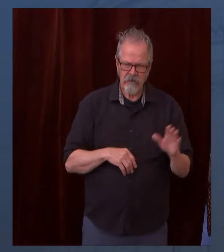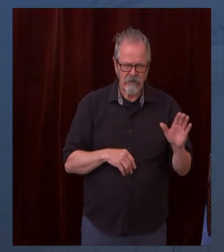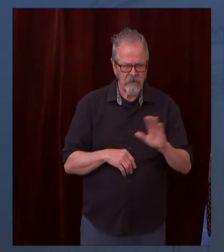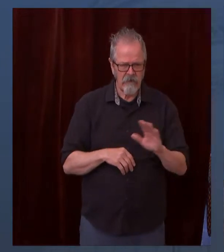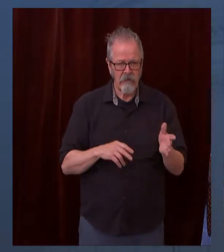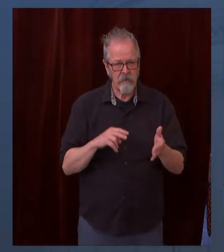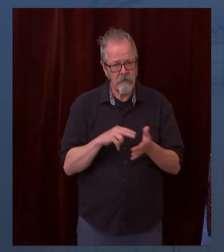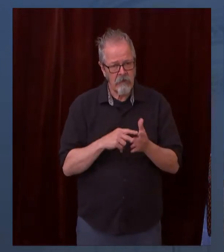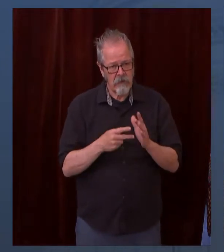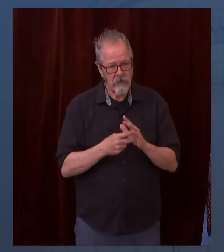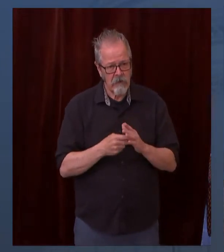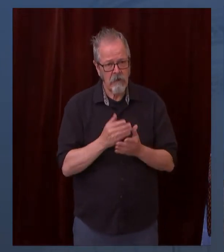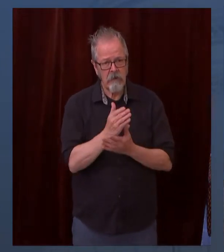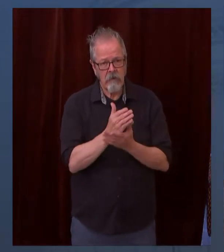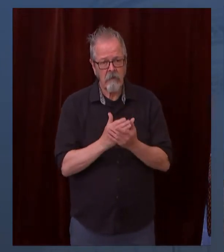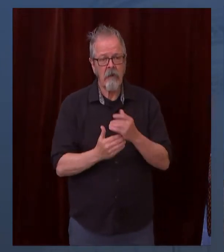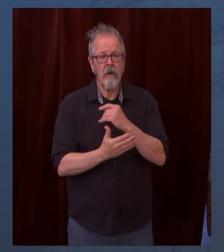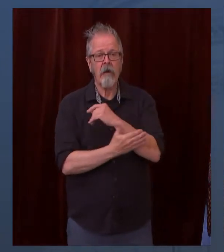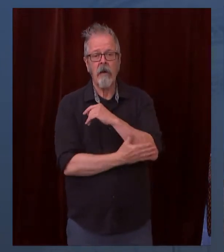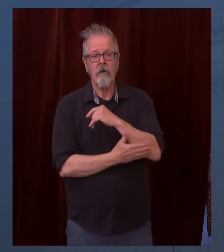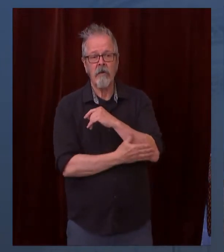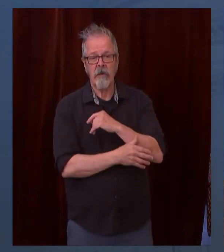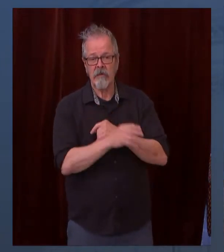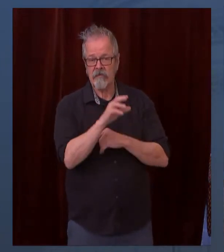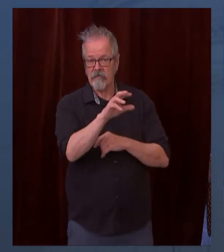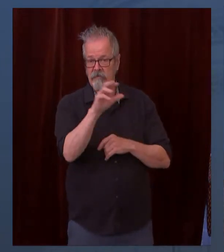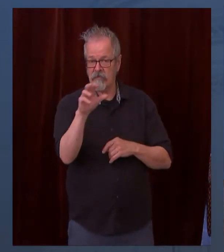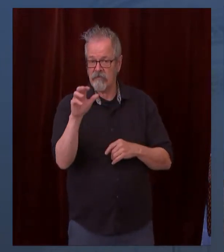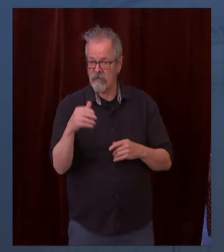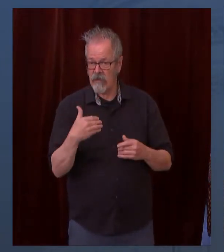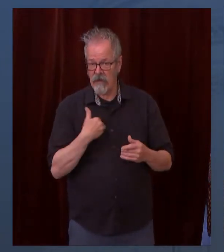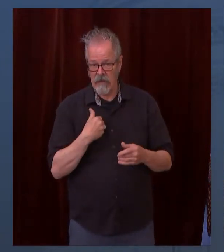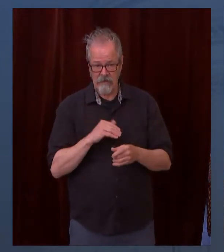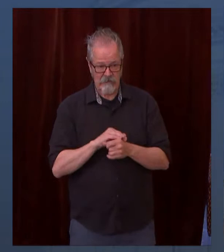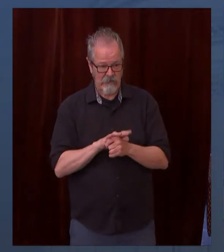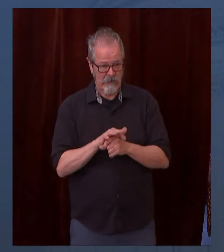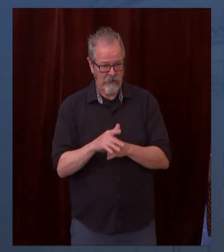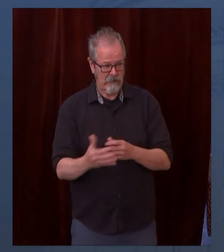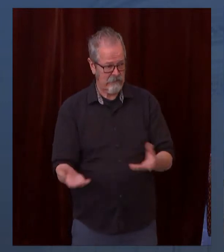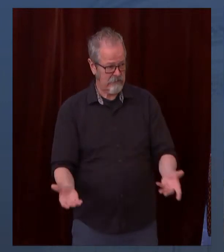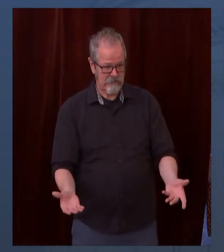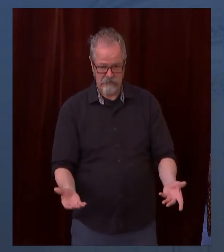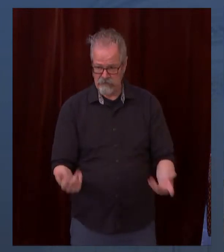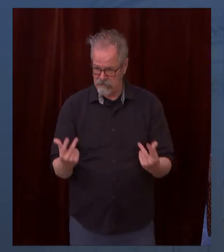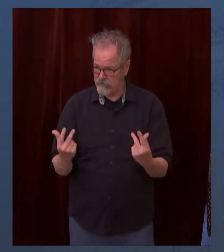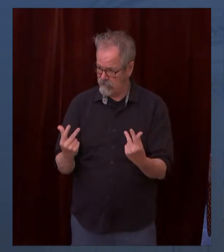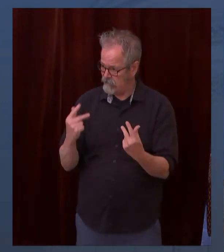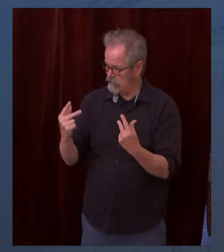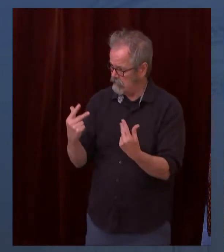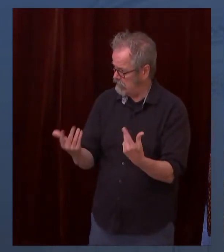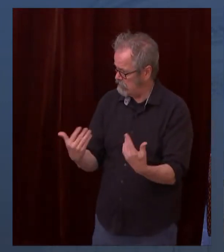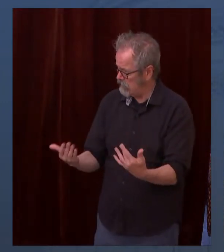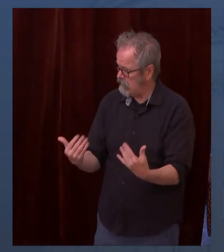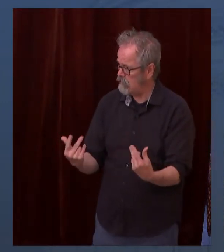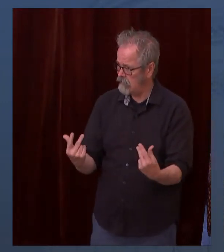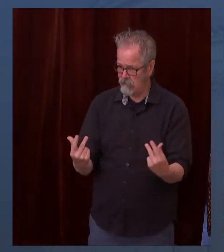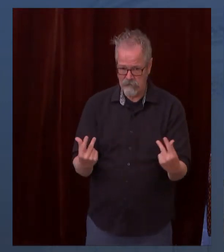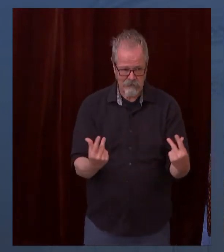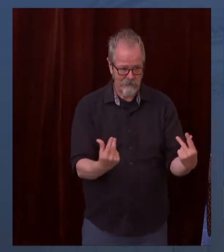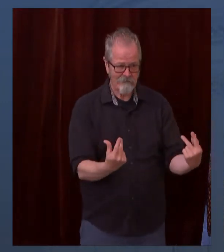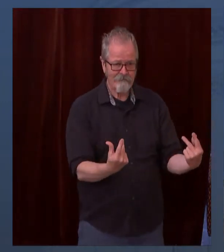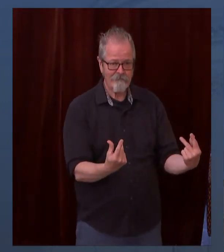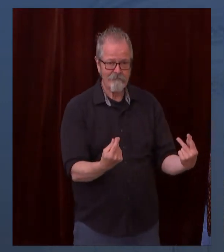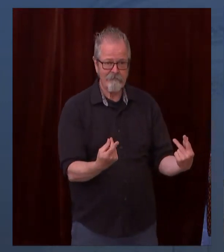don't have enough people to actually want to take them. So there is going to be some change by necessity